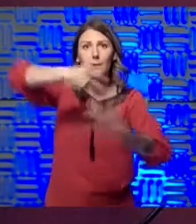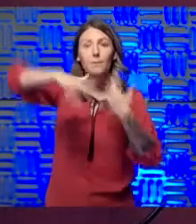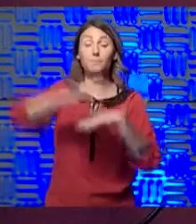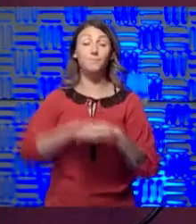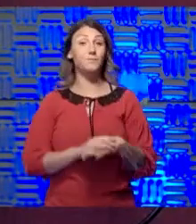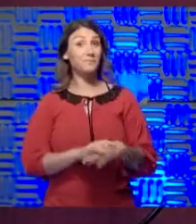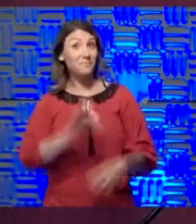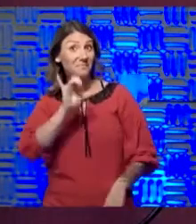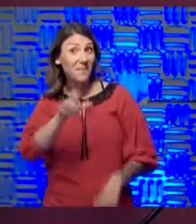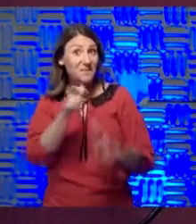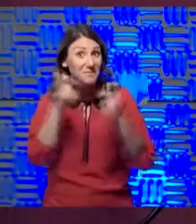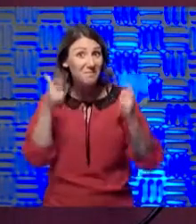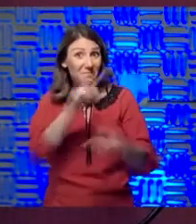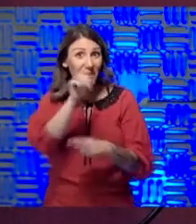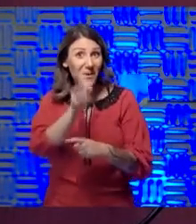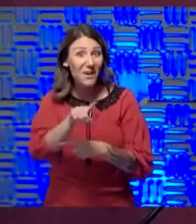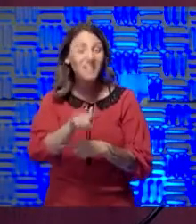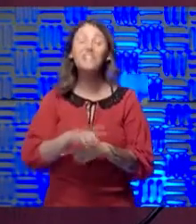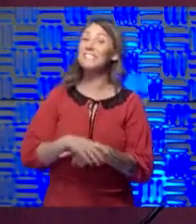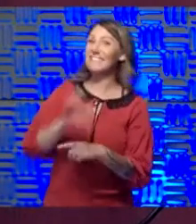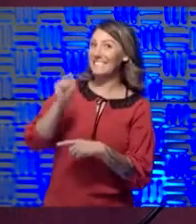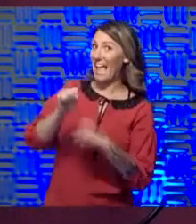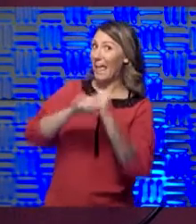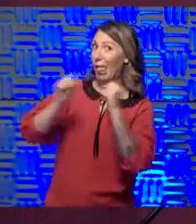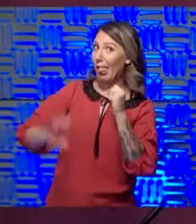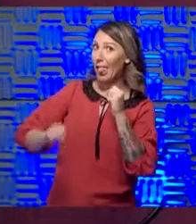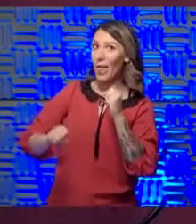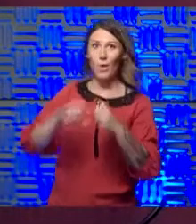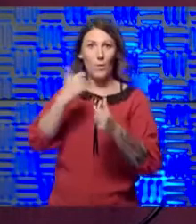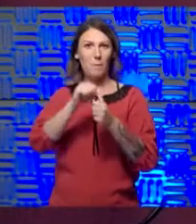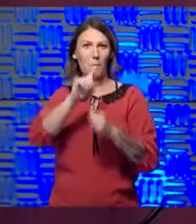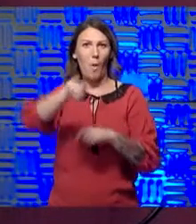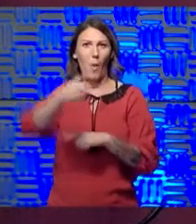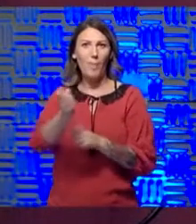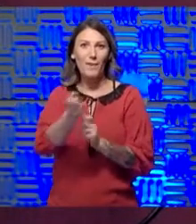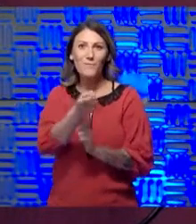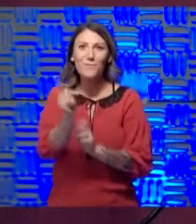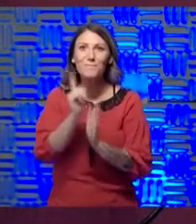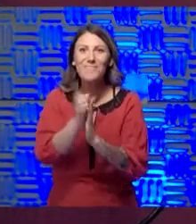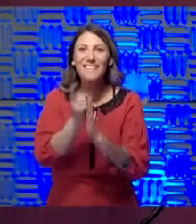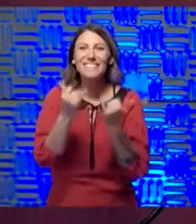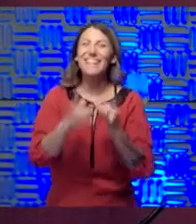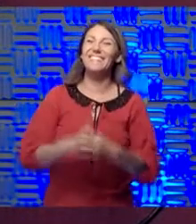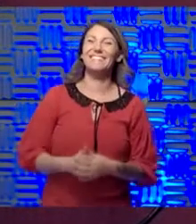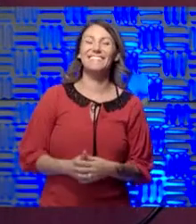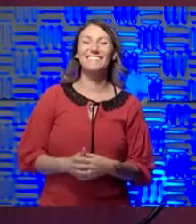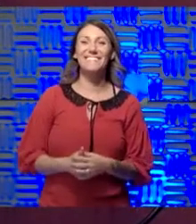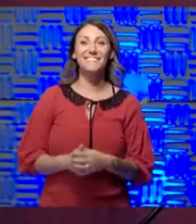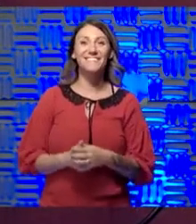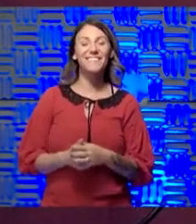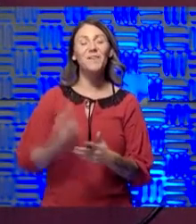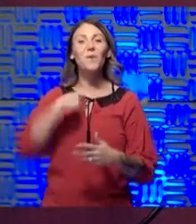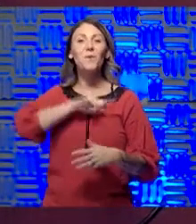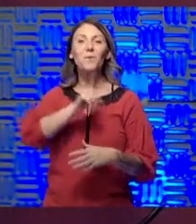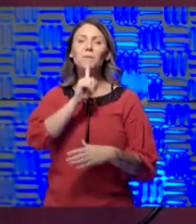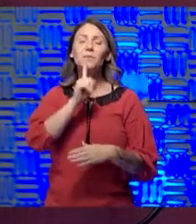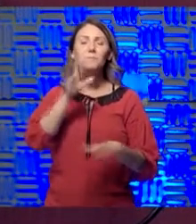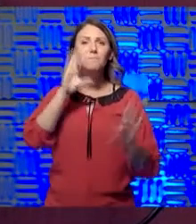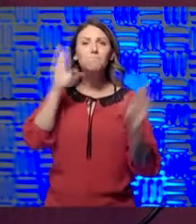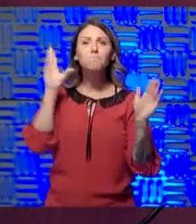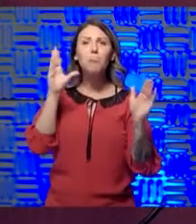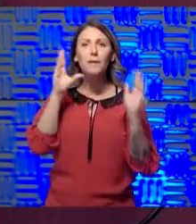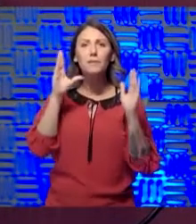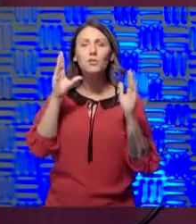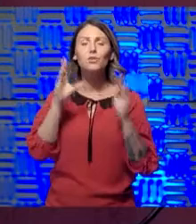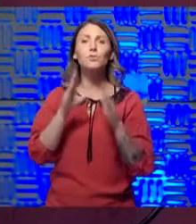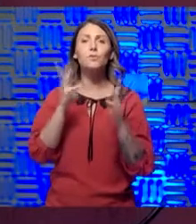loaded question. It is a loaded question. It's a long one. Remember, we've only got a few minutes today. So I think as we really pay attention to